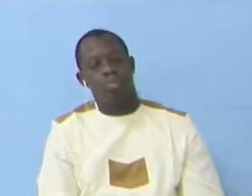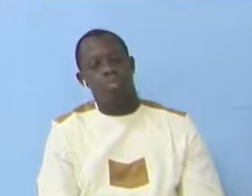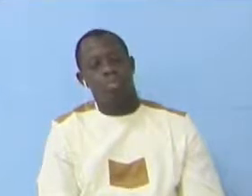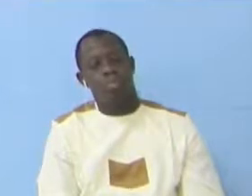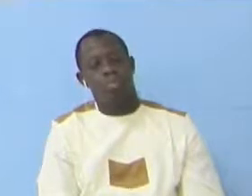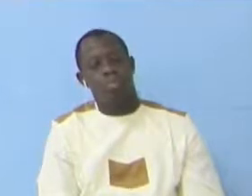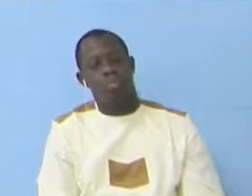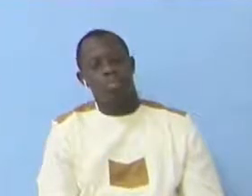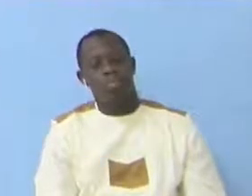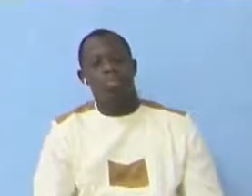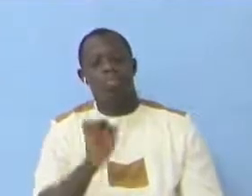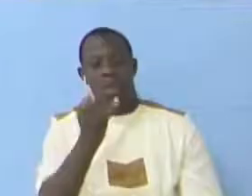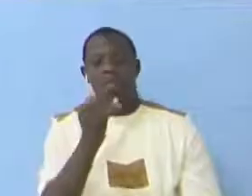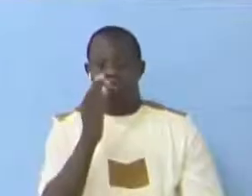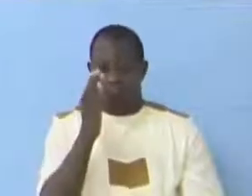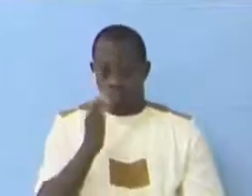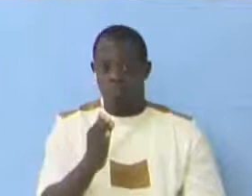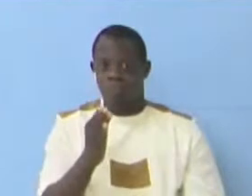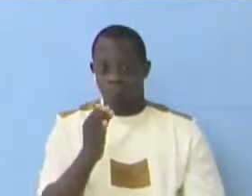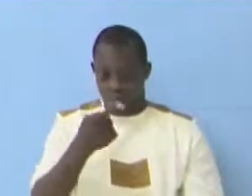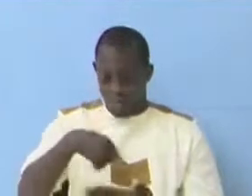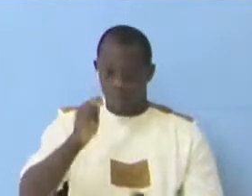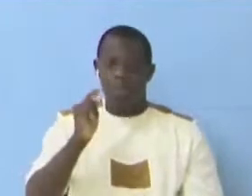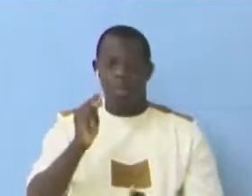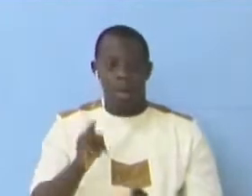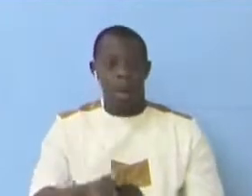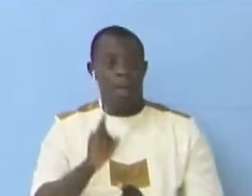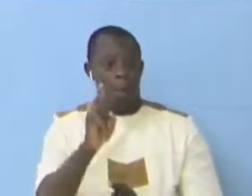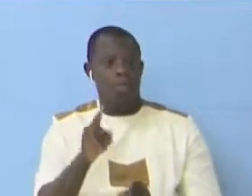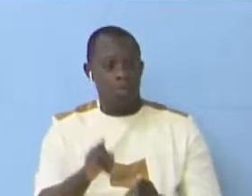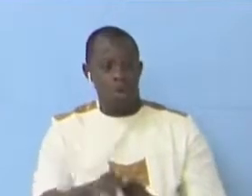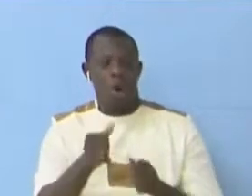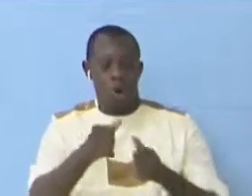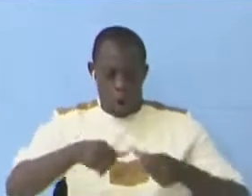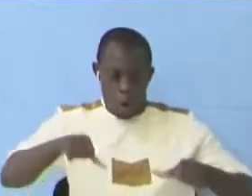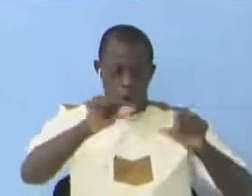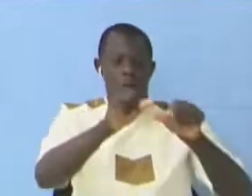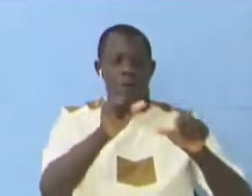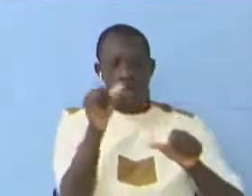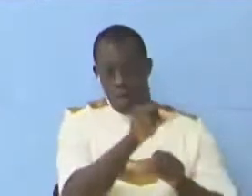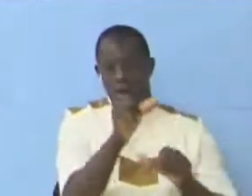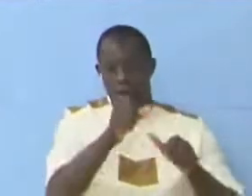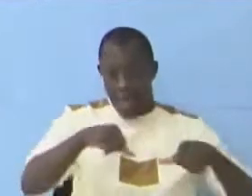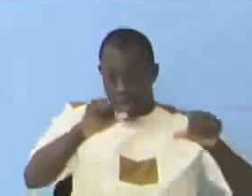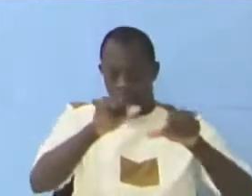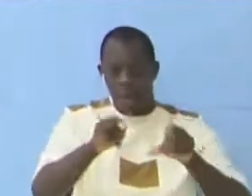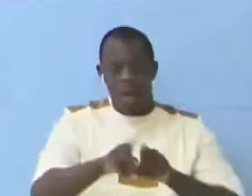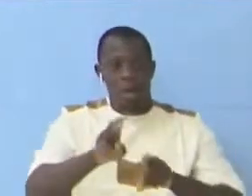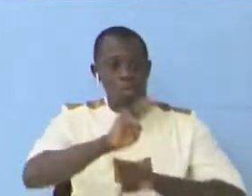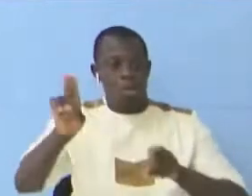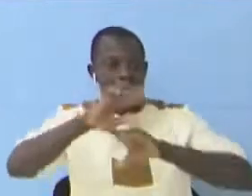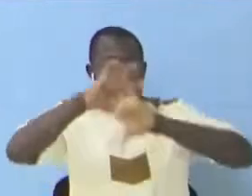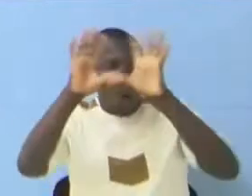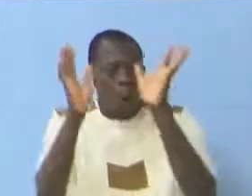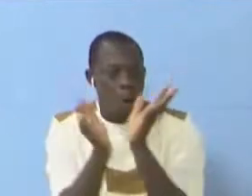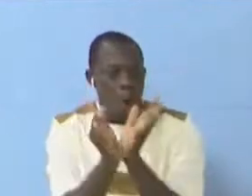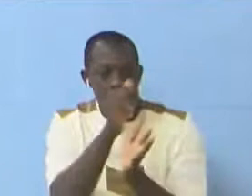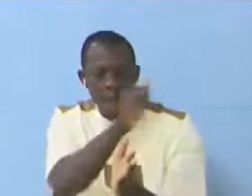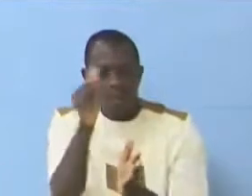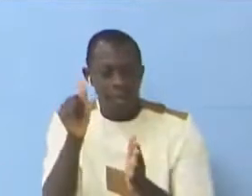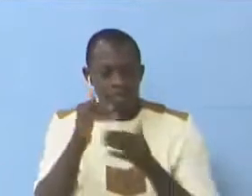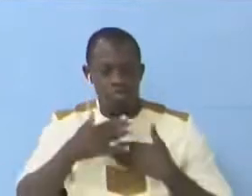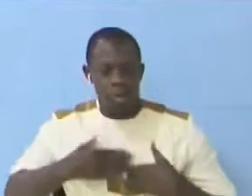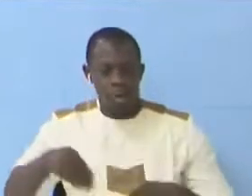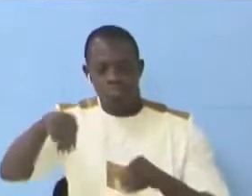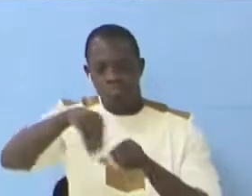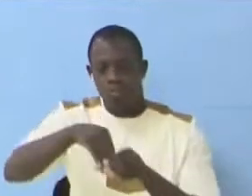Well, that is correct, but relatively it was not absolute because not everybody was involved in that. waaw loolu dëgg la waaye nag du ñëpp ñoo